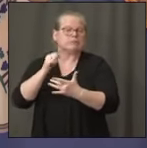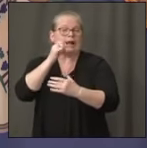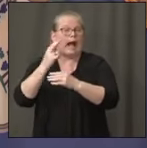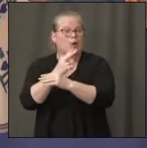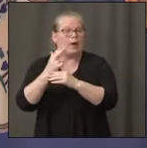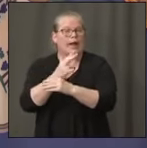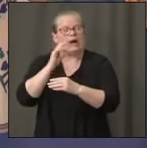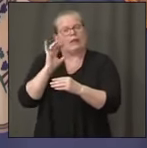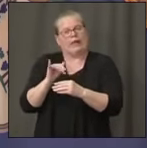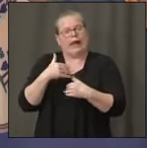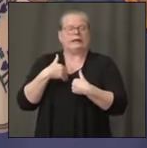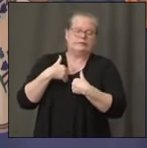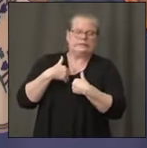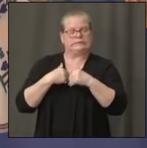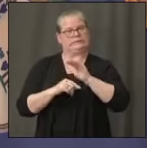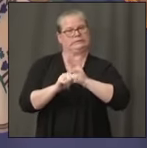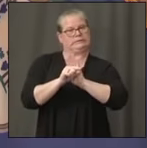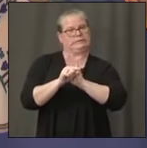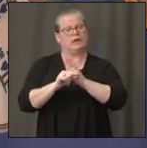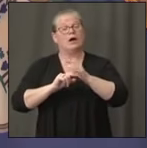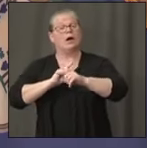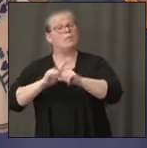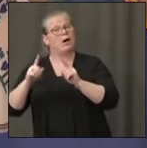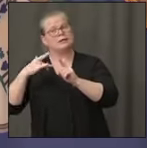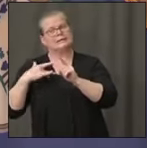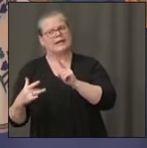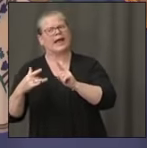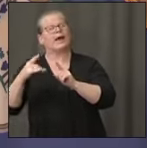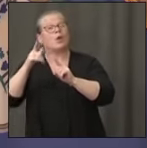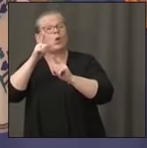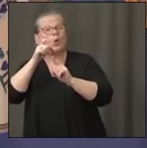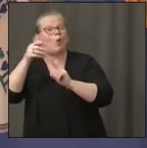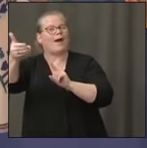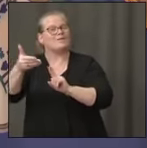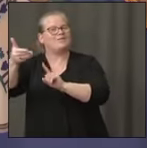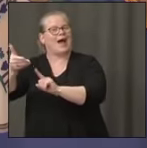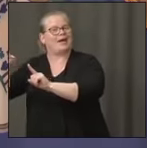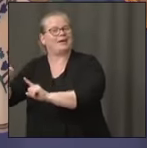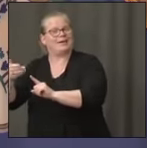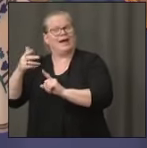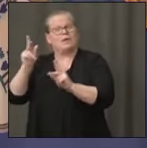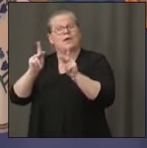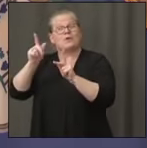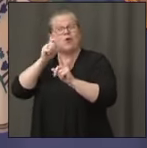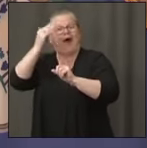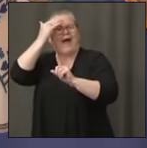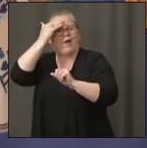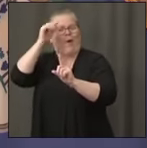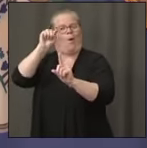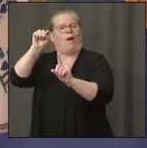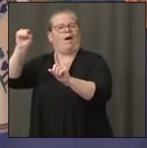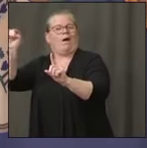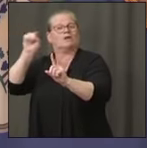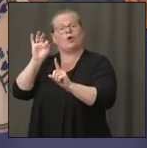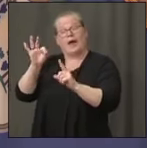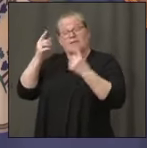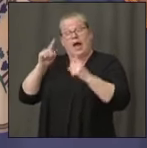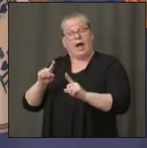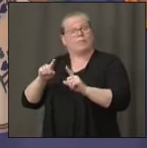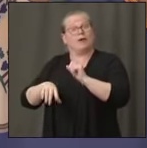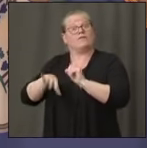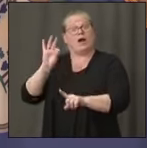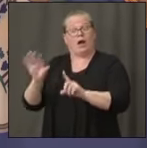side. On the positive, they tend to be invitation only, or you know everybody who's going to be there. So if there was a flare-up, if somebody was found to be